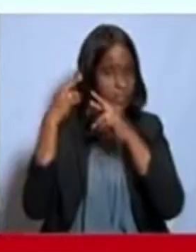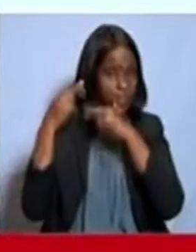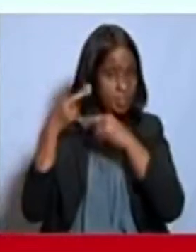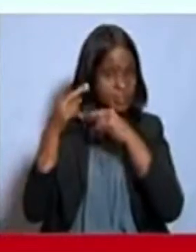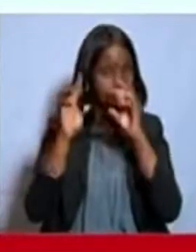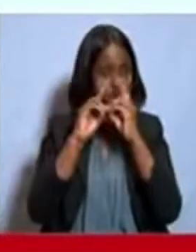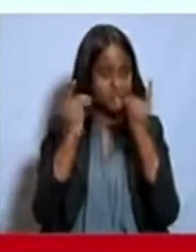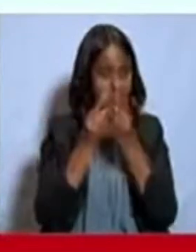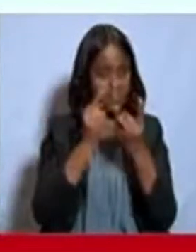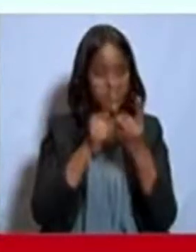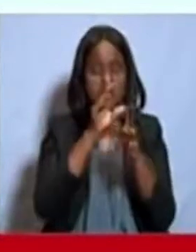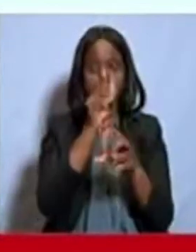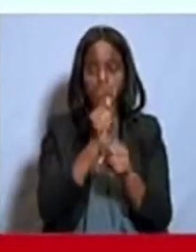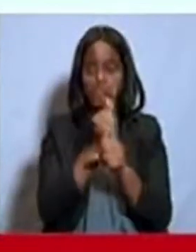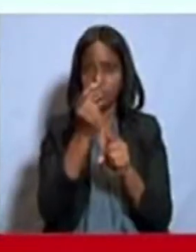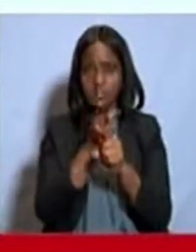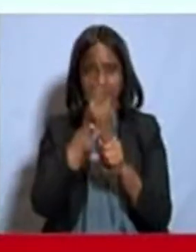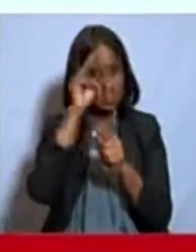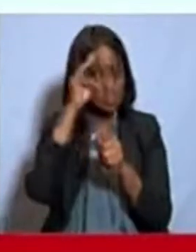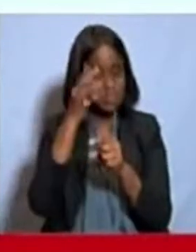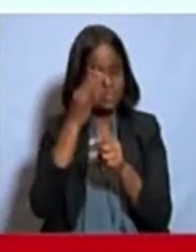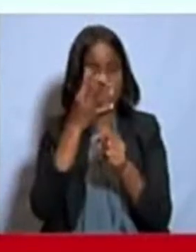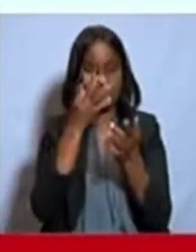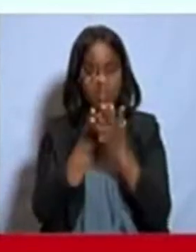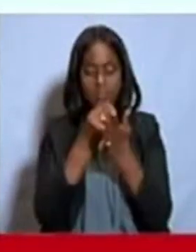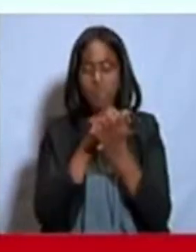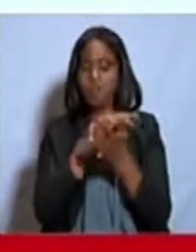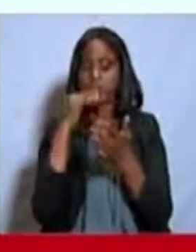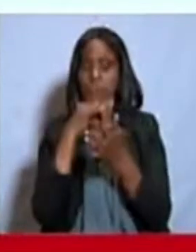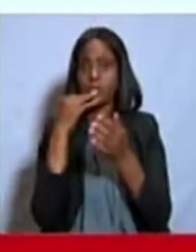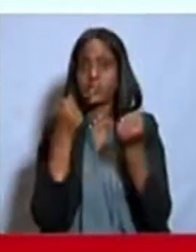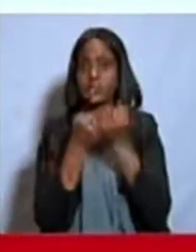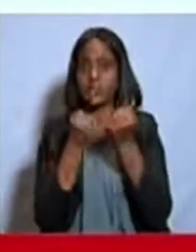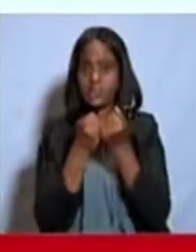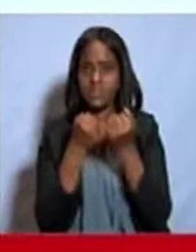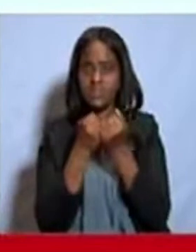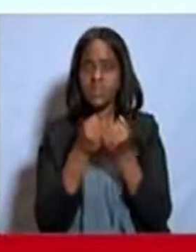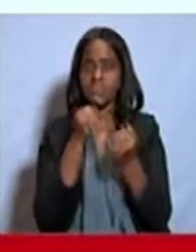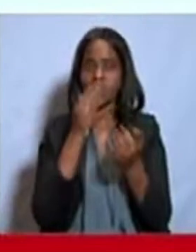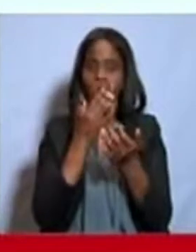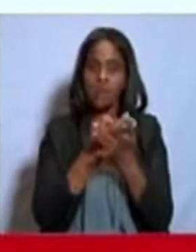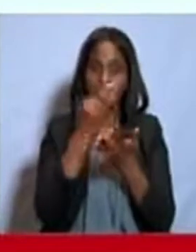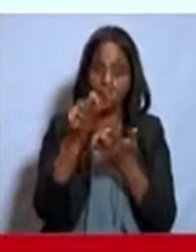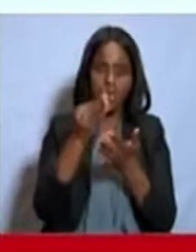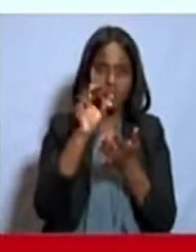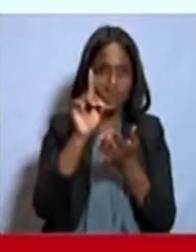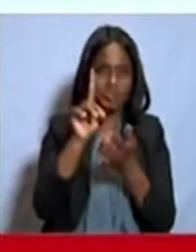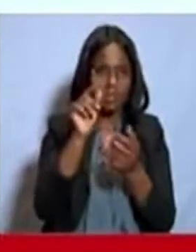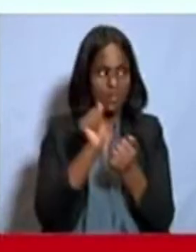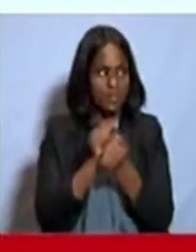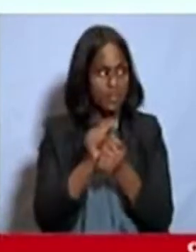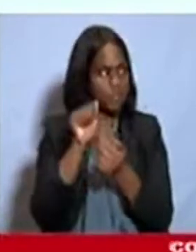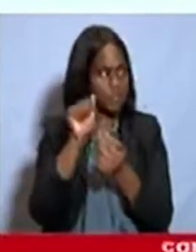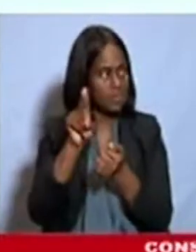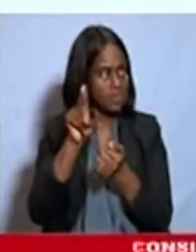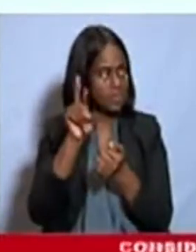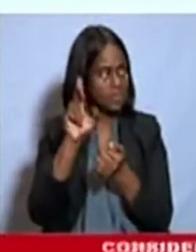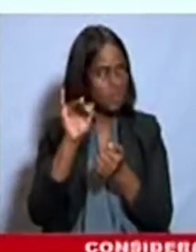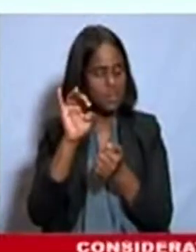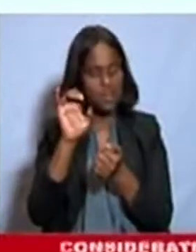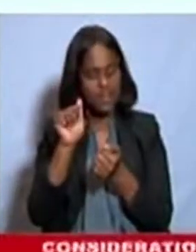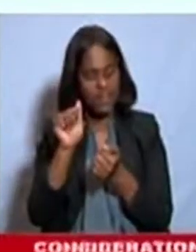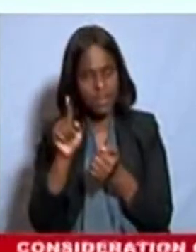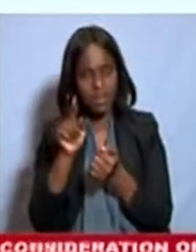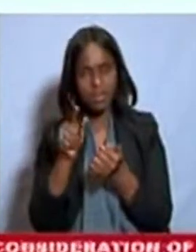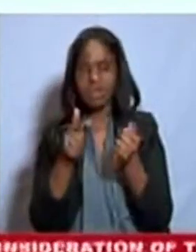the district received from the ministry farming inputs comprising compound D and urea fertilizer, maize,